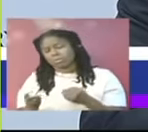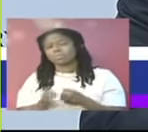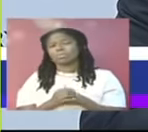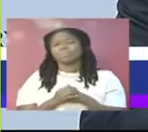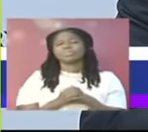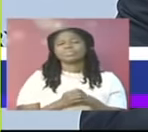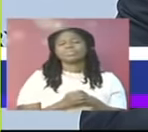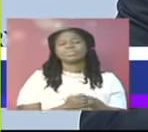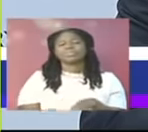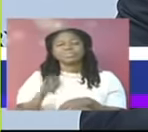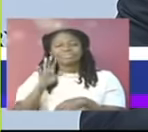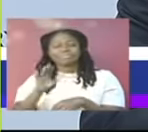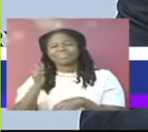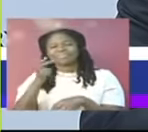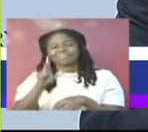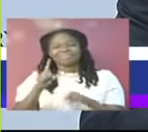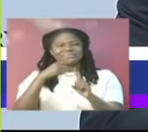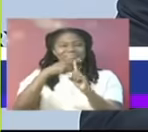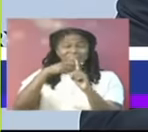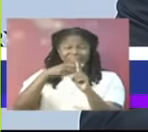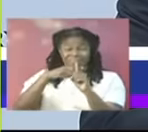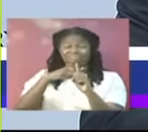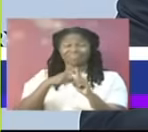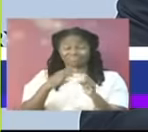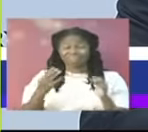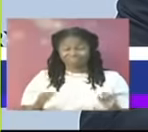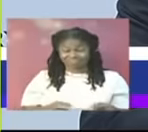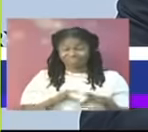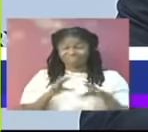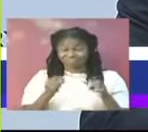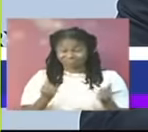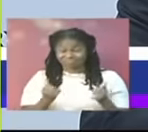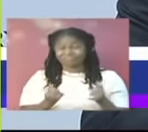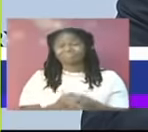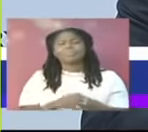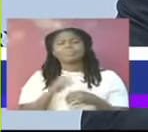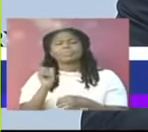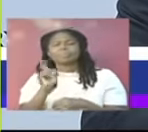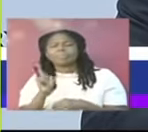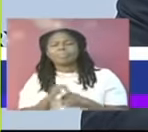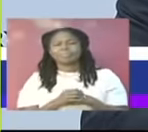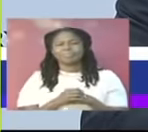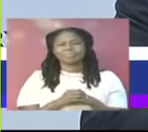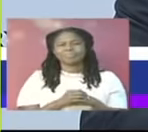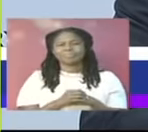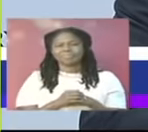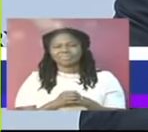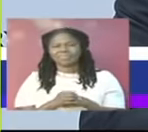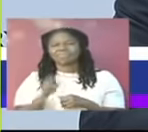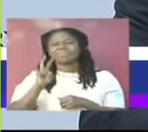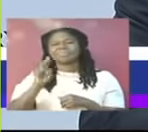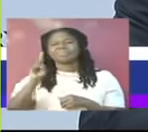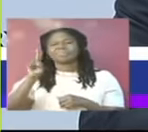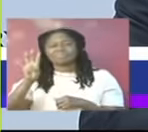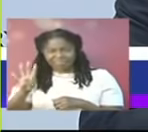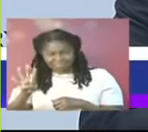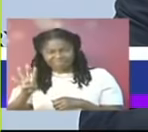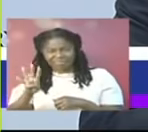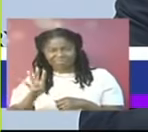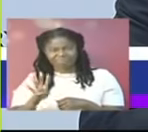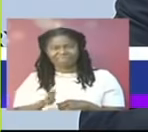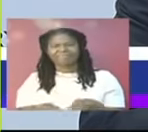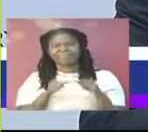5,913 active positive cases, and those are distributed as follows. There are 314 individuals